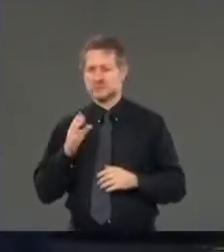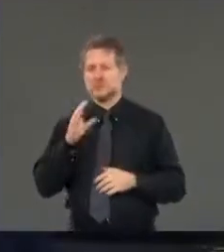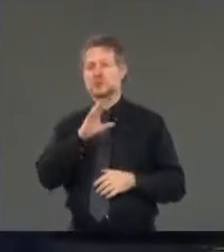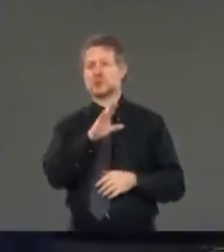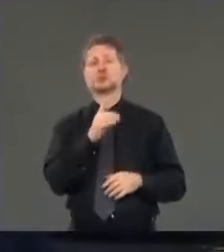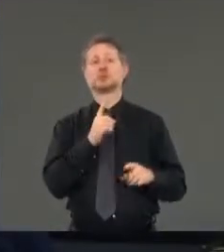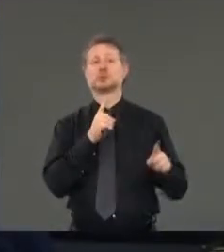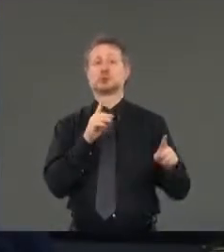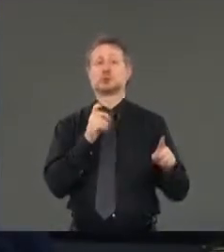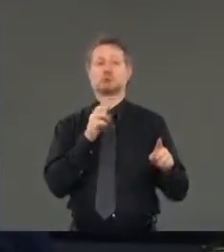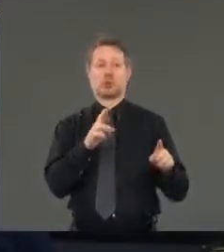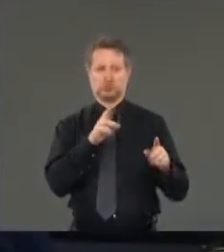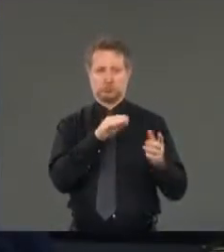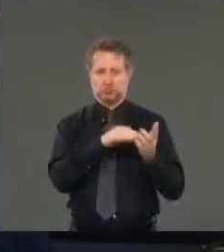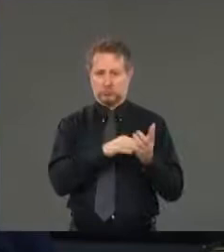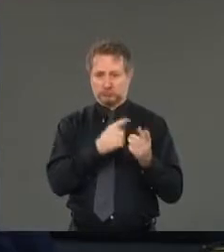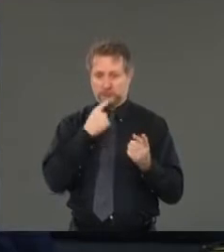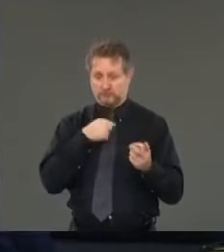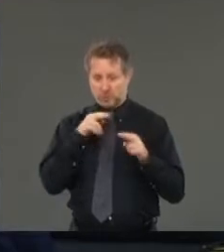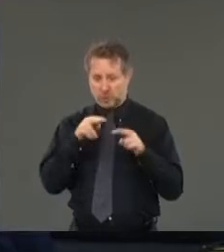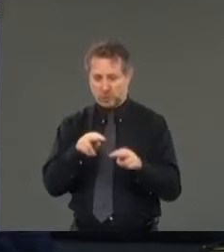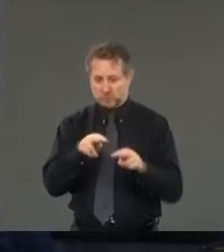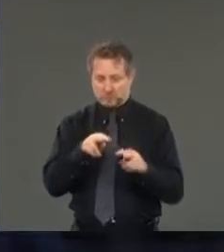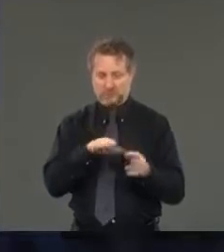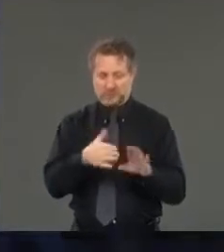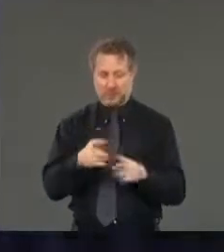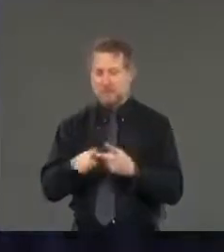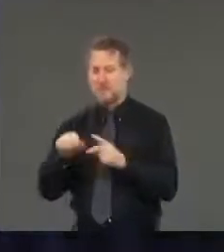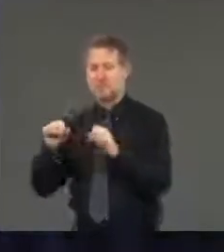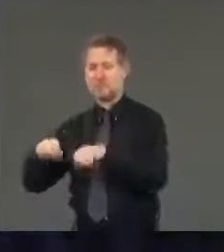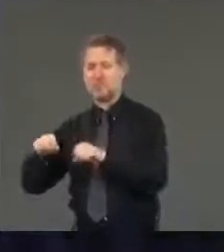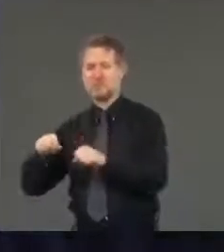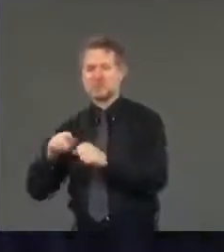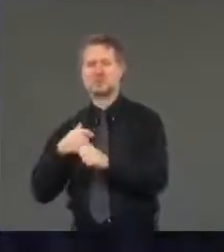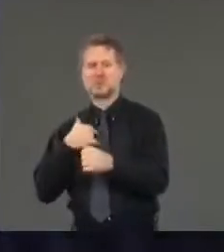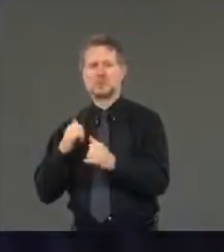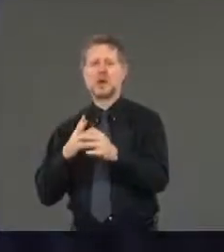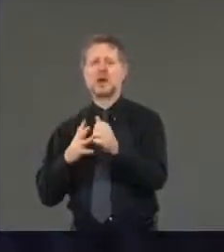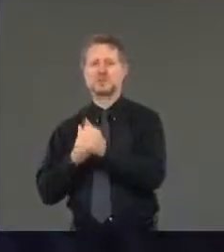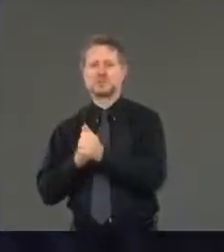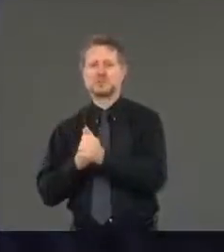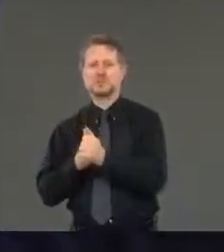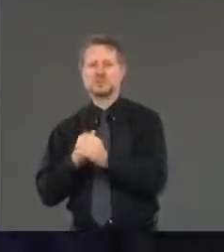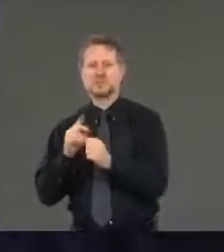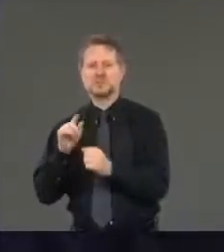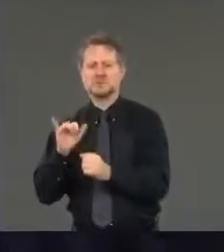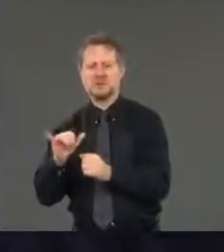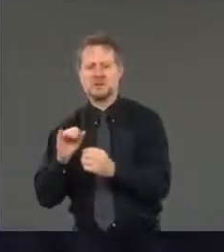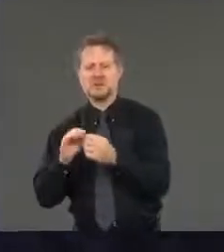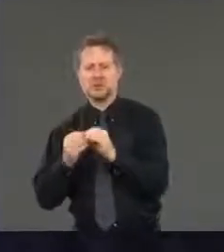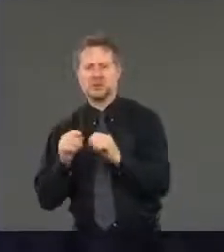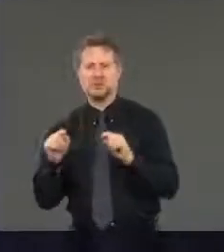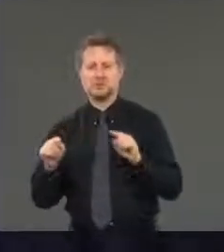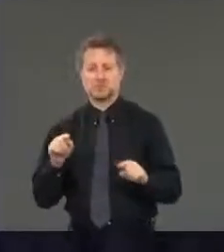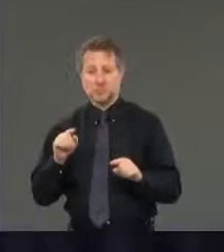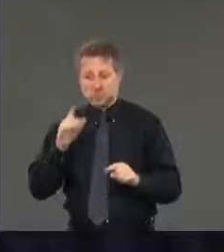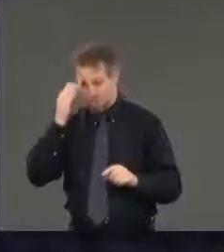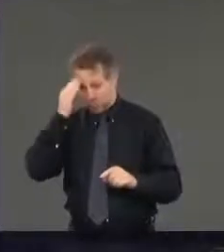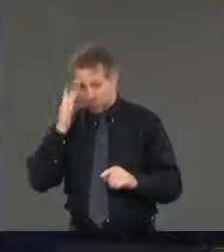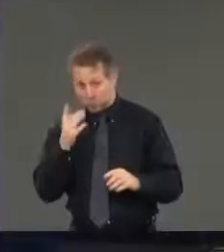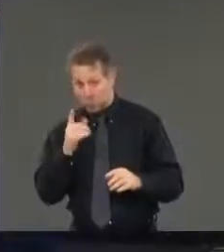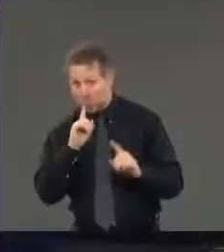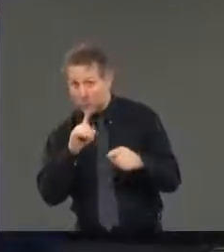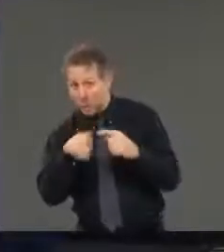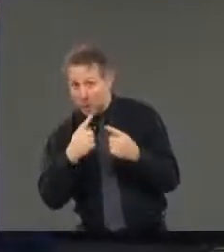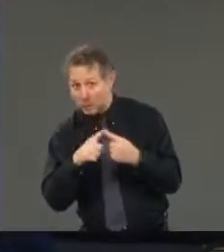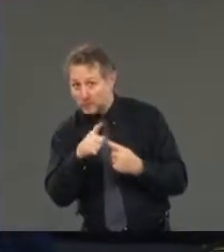deaths. These are the numbers that we have. We continue to update that data that's there. Do you have a timeline for when? Right now, what's